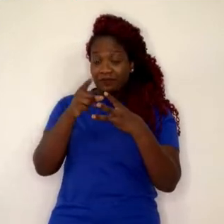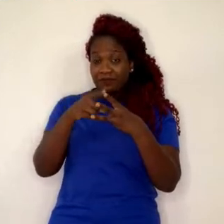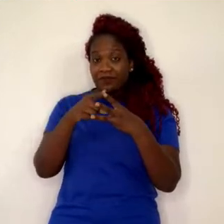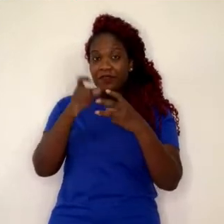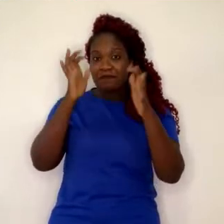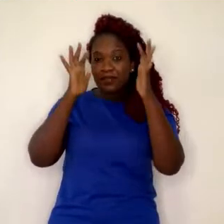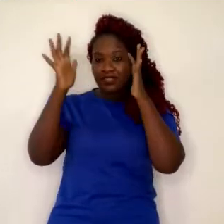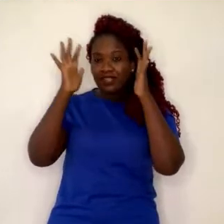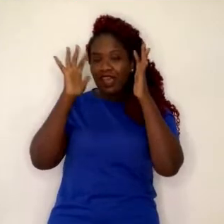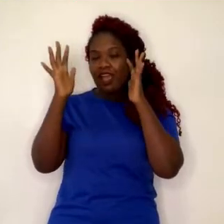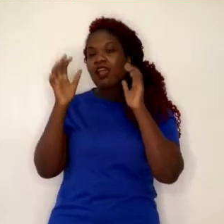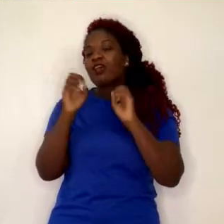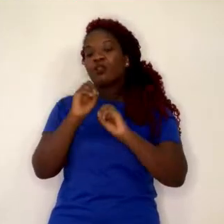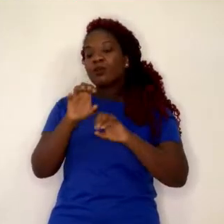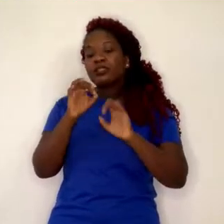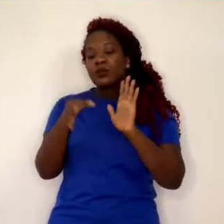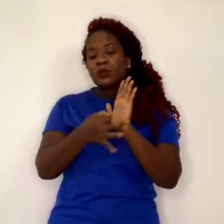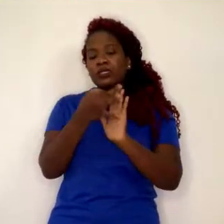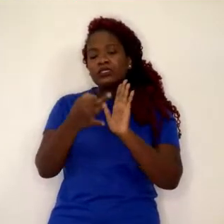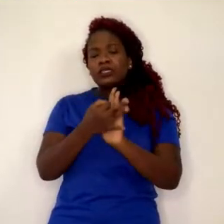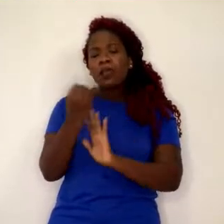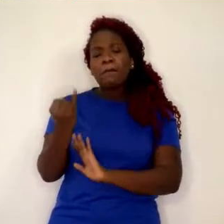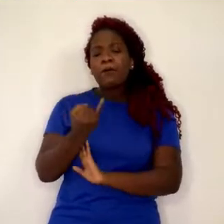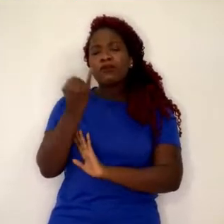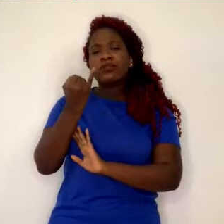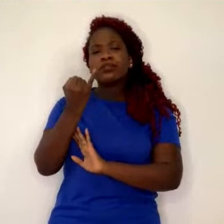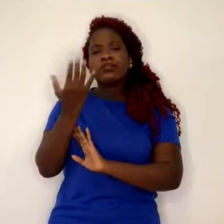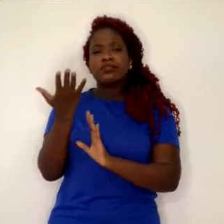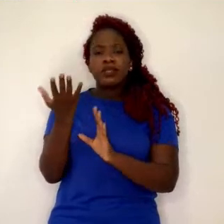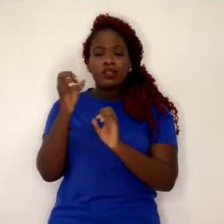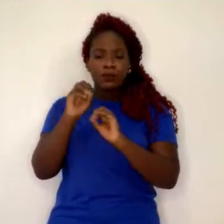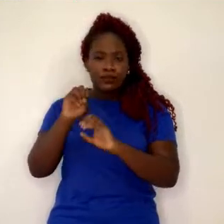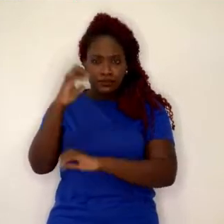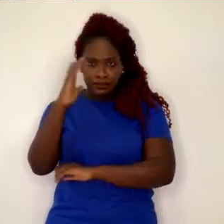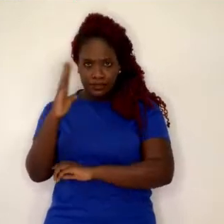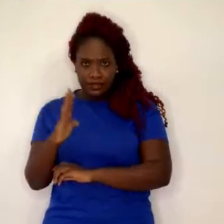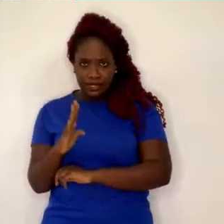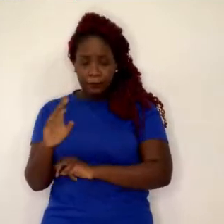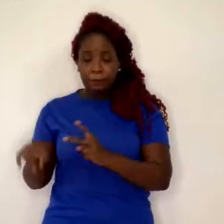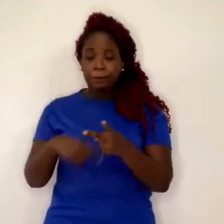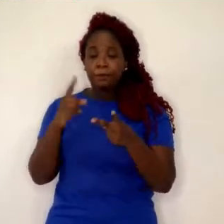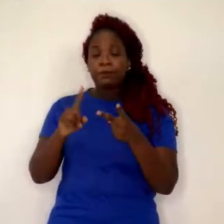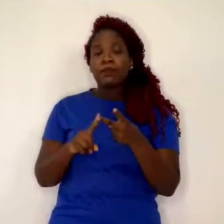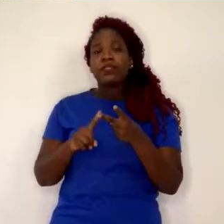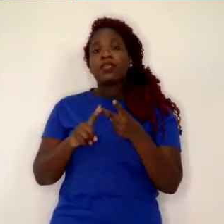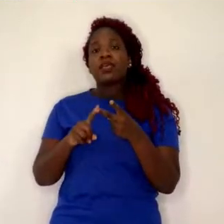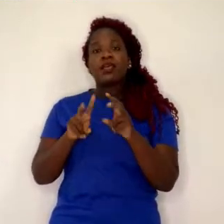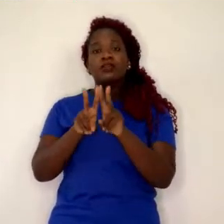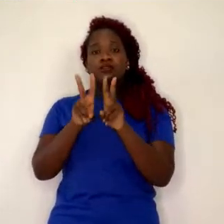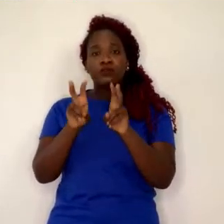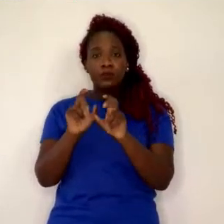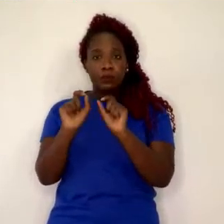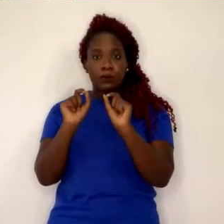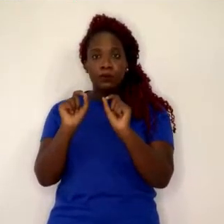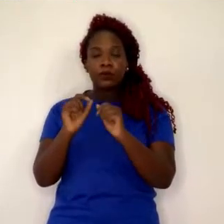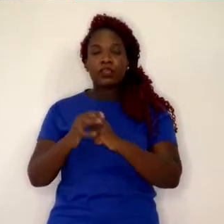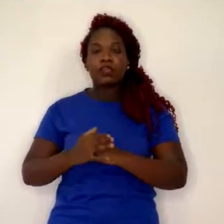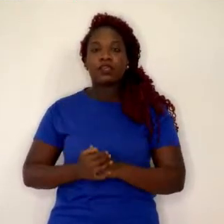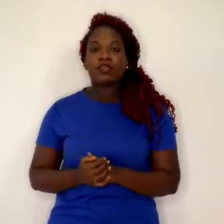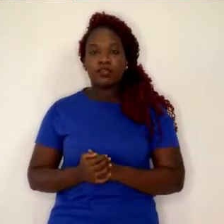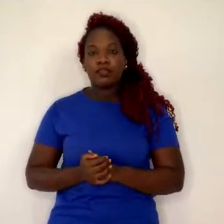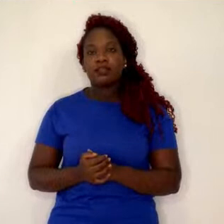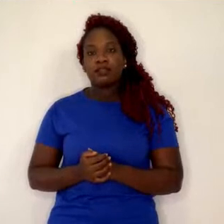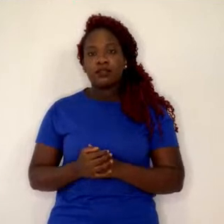different sets. First, we're going to think about education, critical education, and